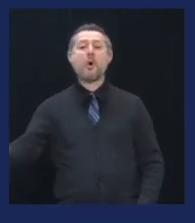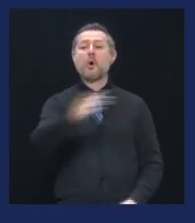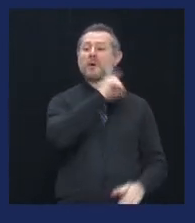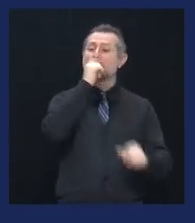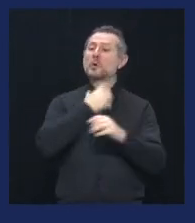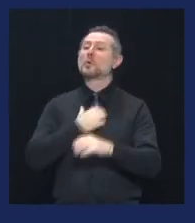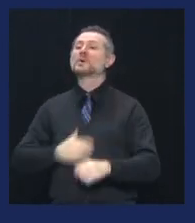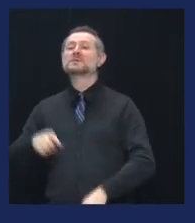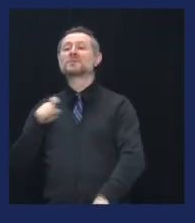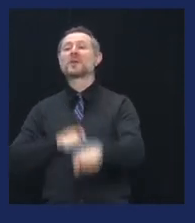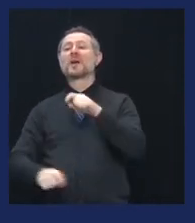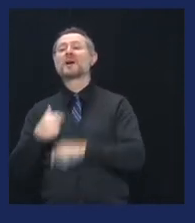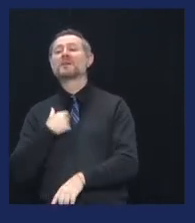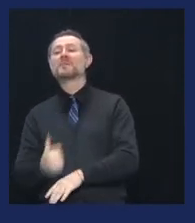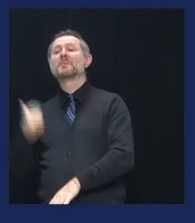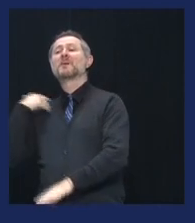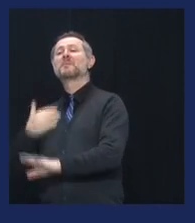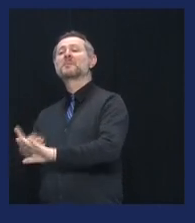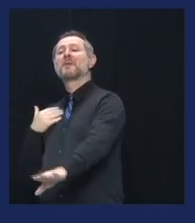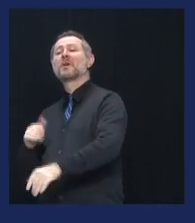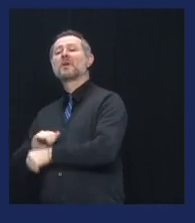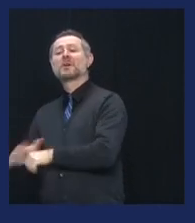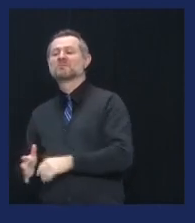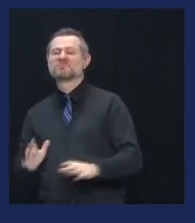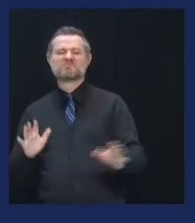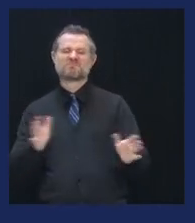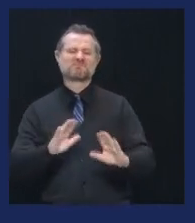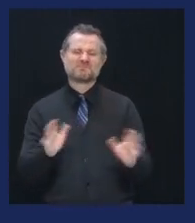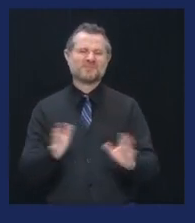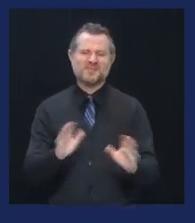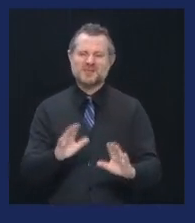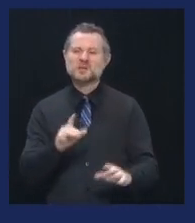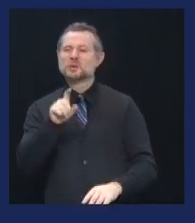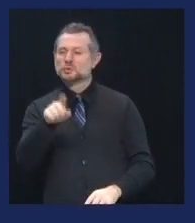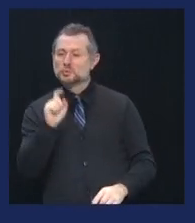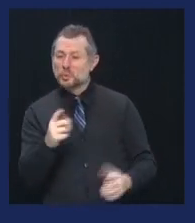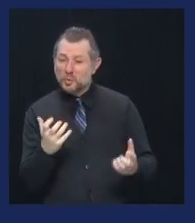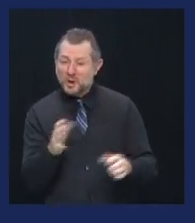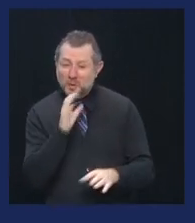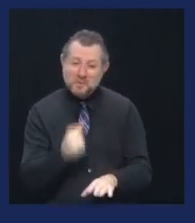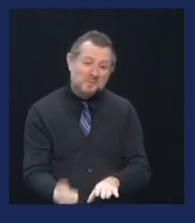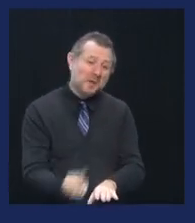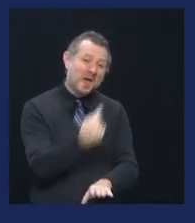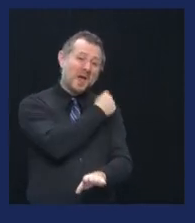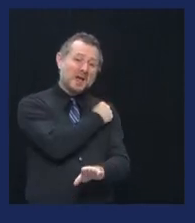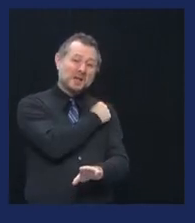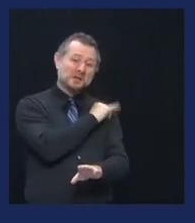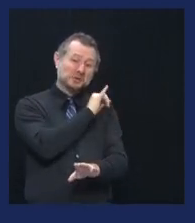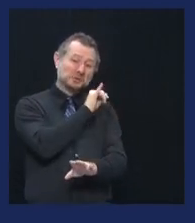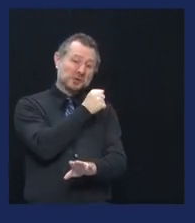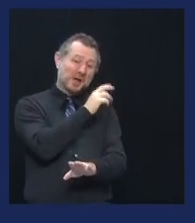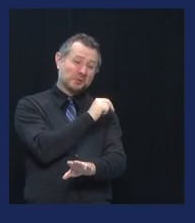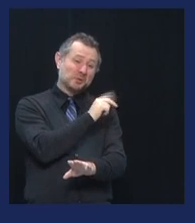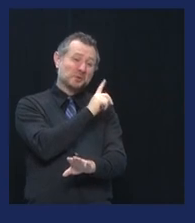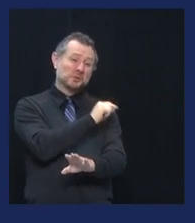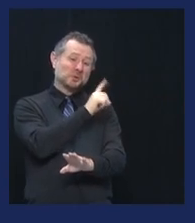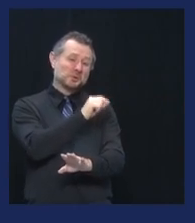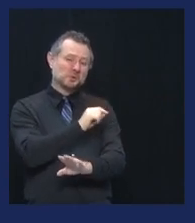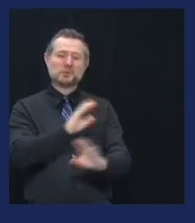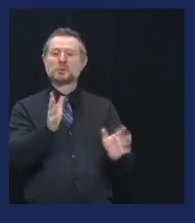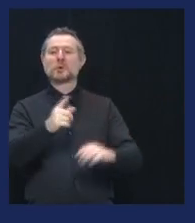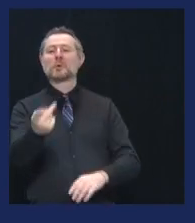days. But frankly, we shouldn't want to simply go back to January 2020. We must adapt and